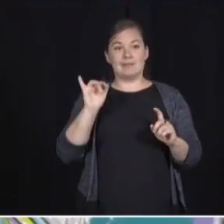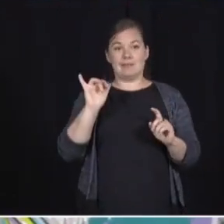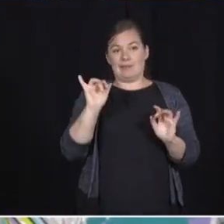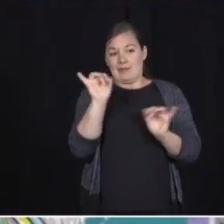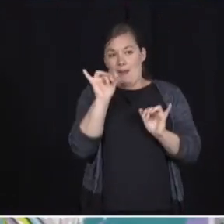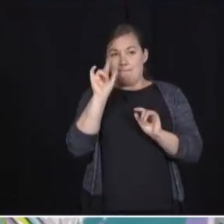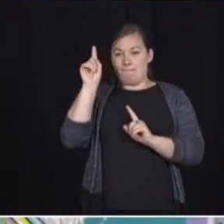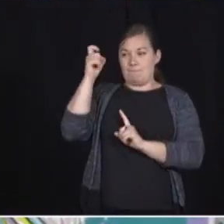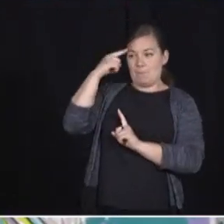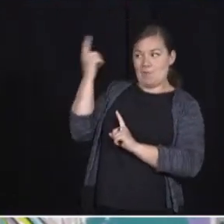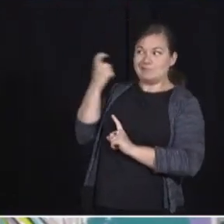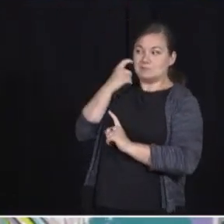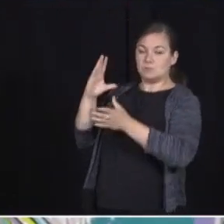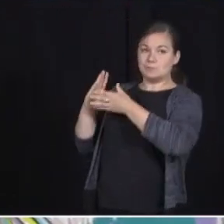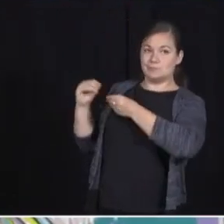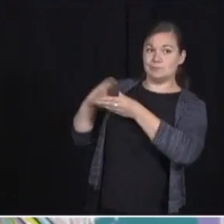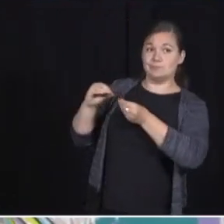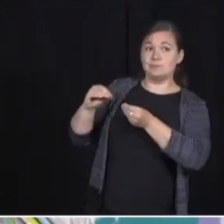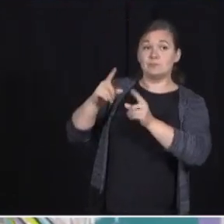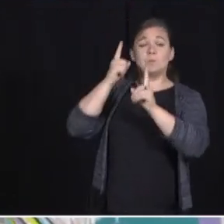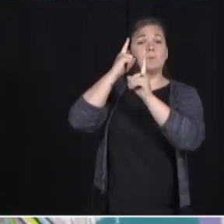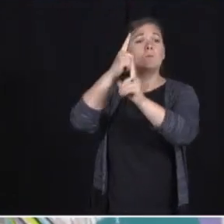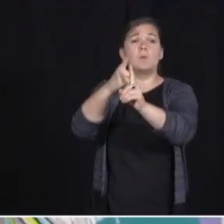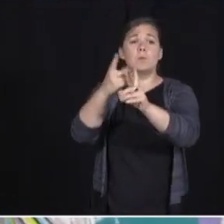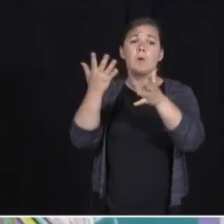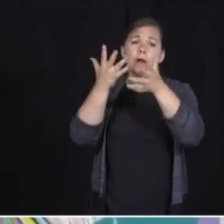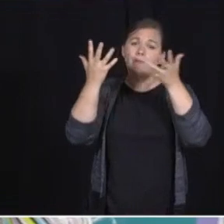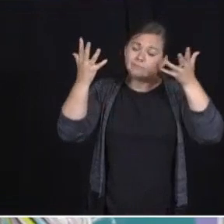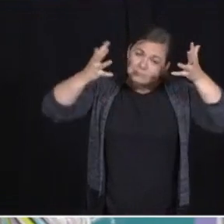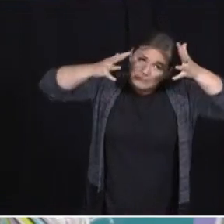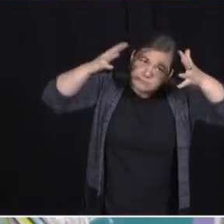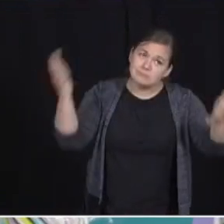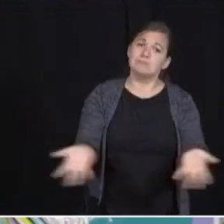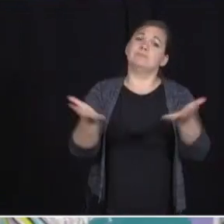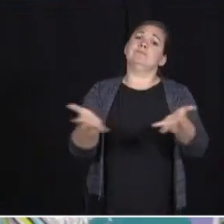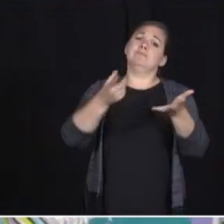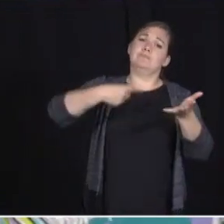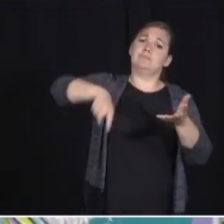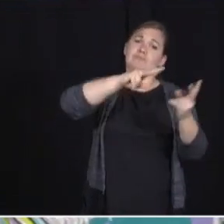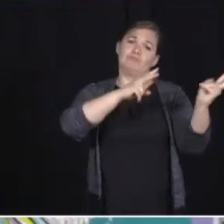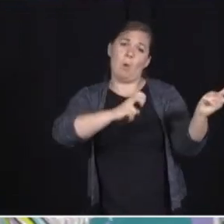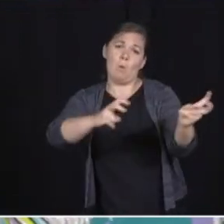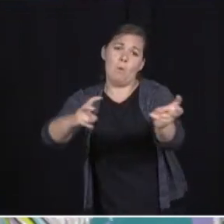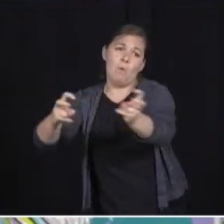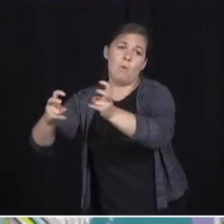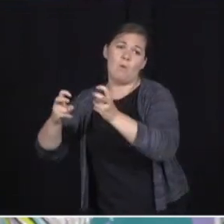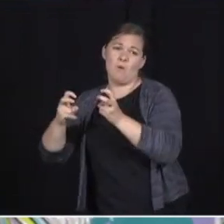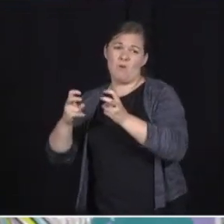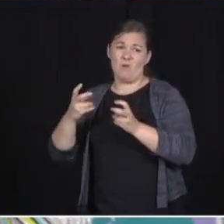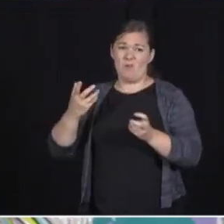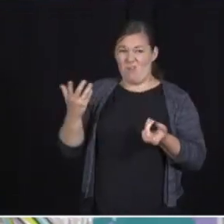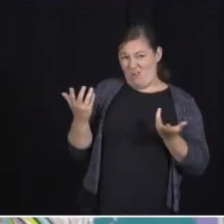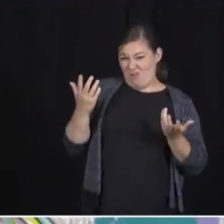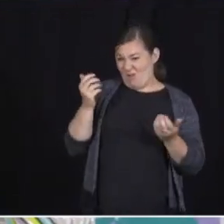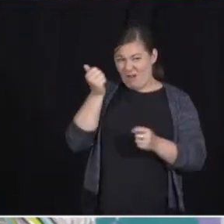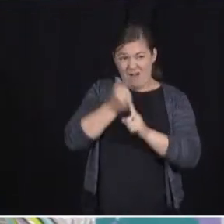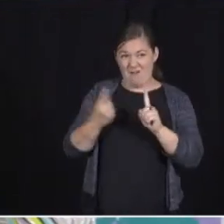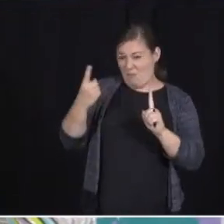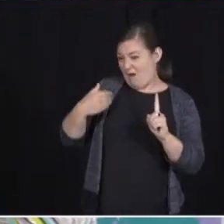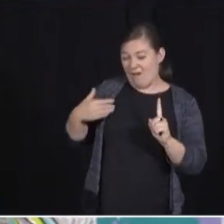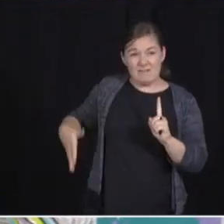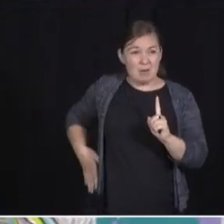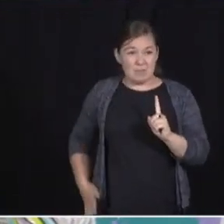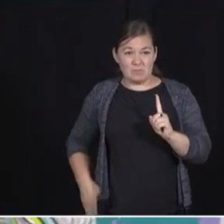want to see is people download this app. I wish I had my phone in my pocket because it's free, it's so simple,